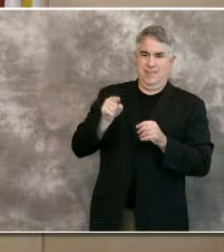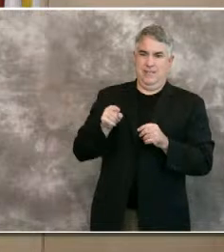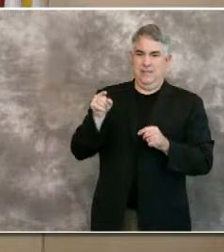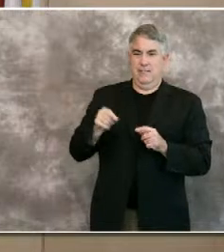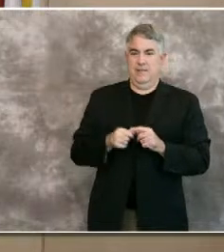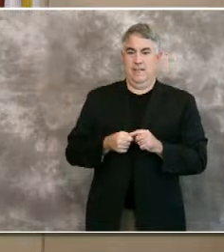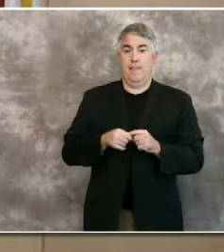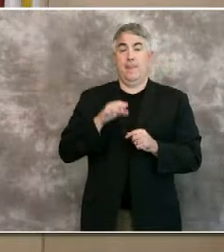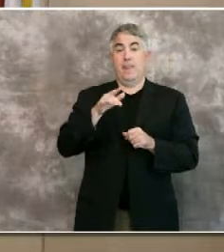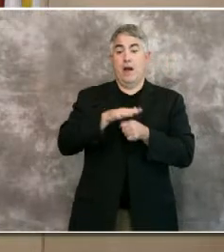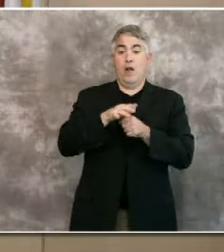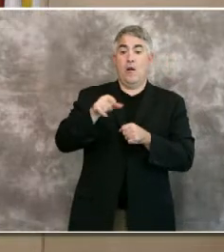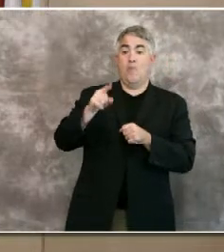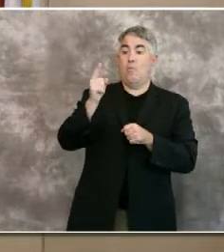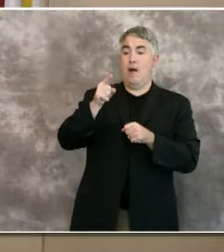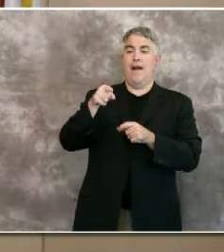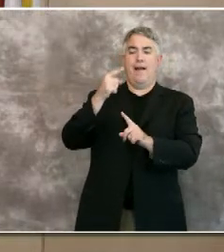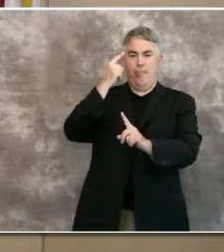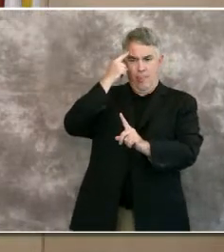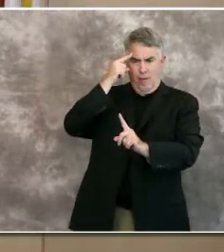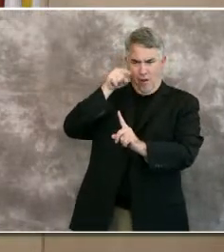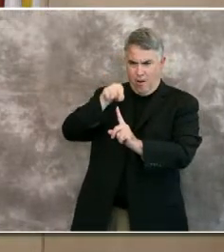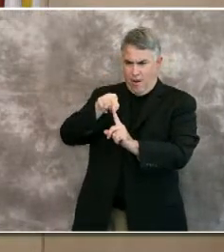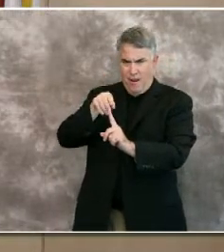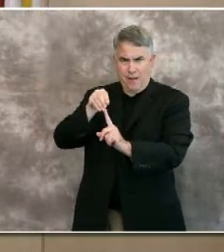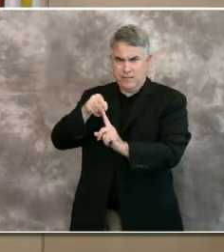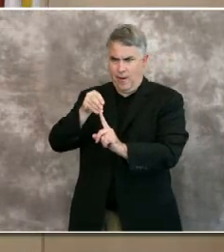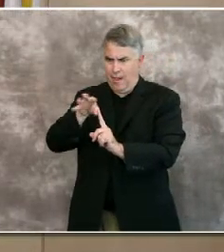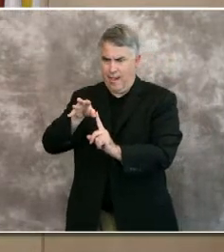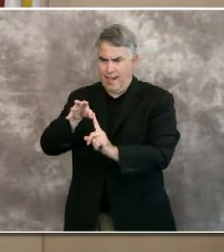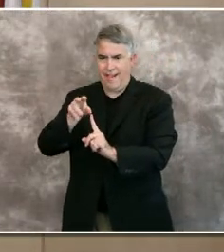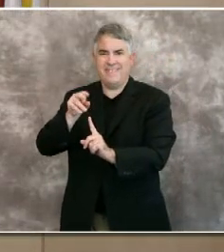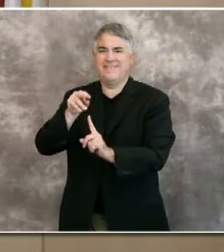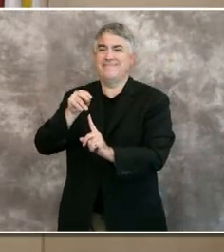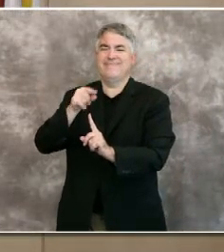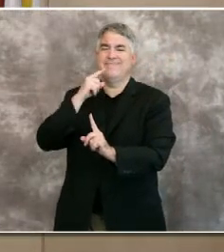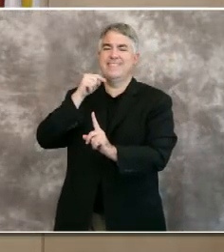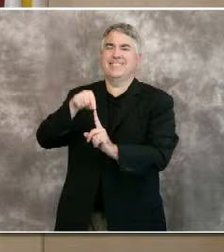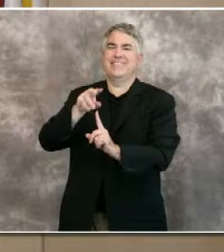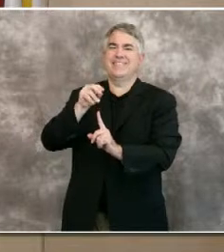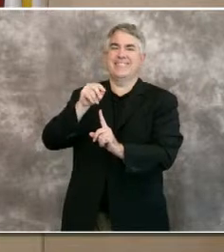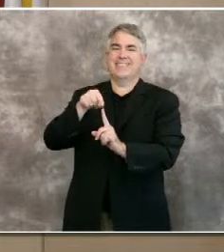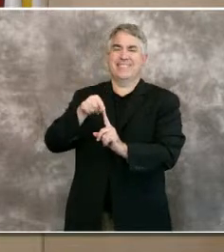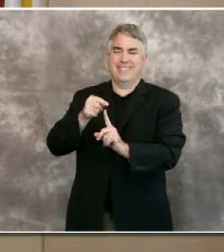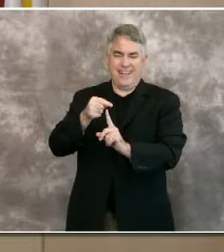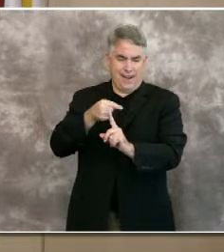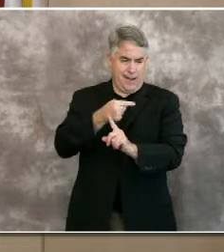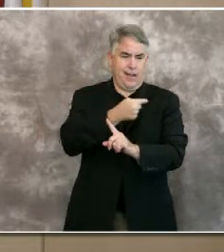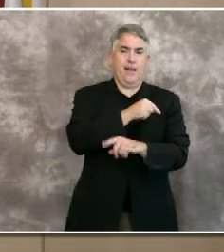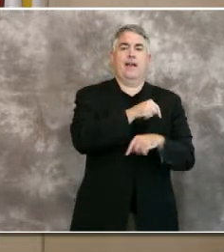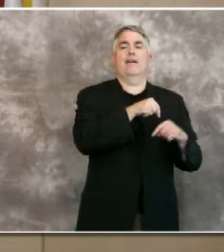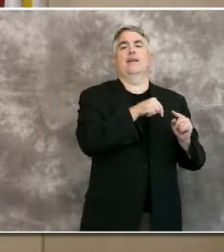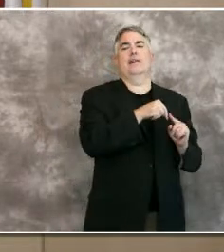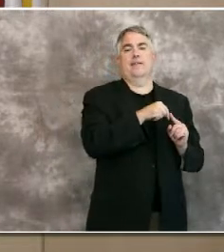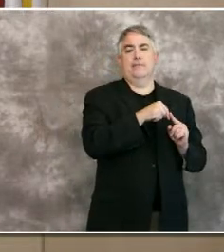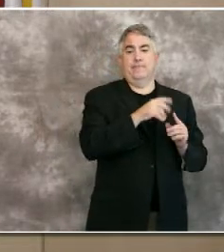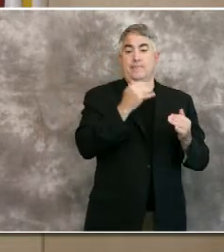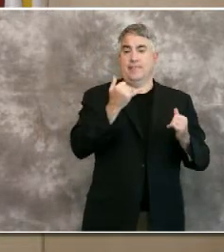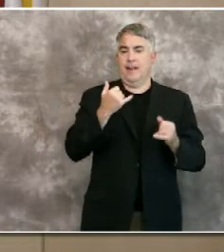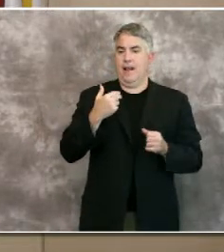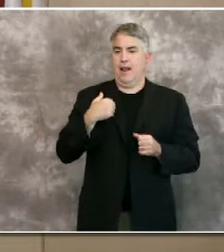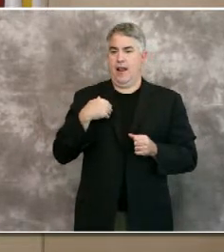location where we thought there was an outbreak has been determined not to be an outbreak. So again, we have now